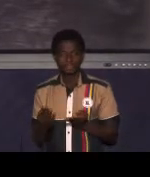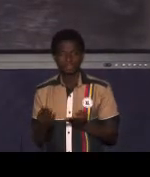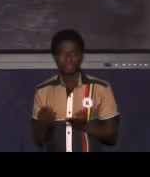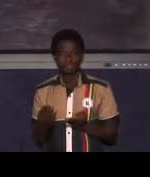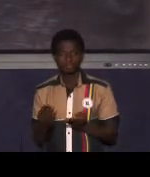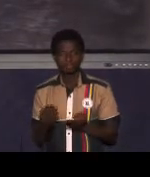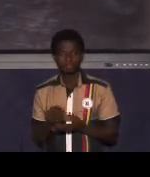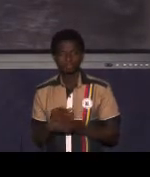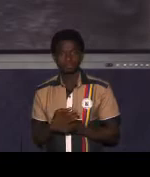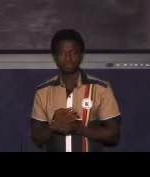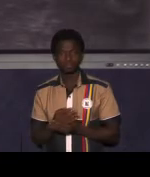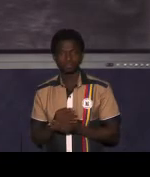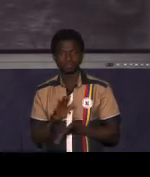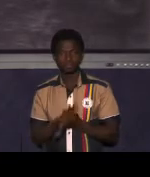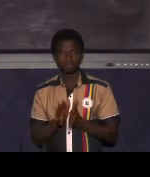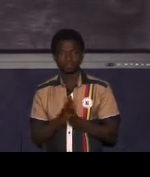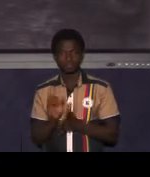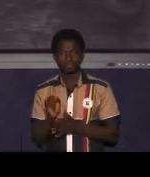Might